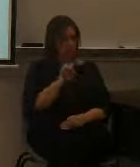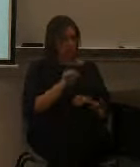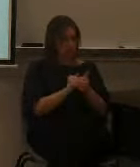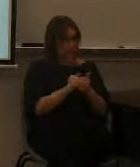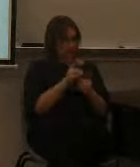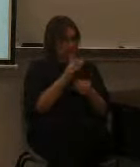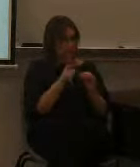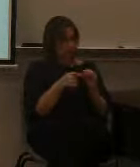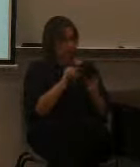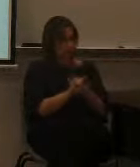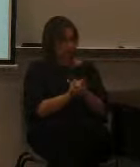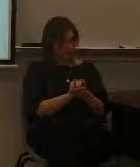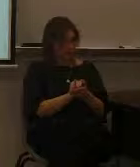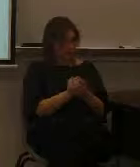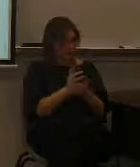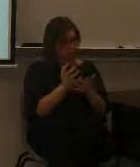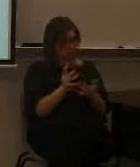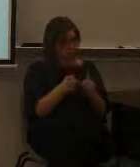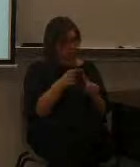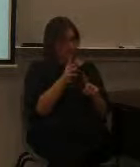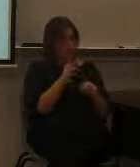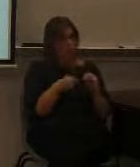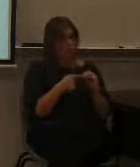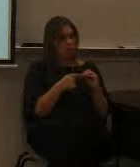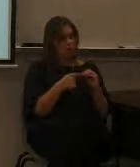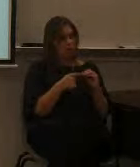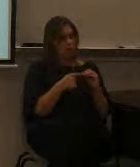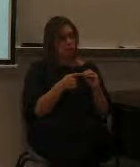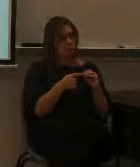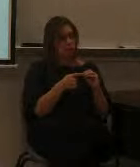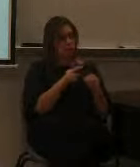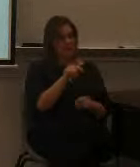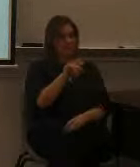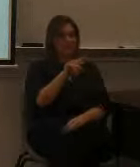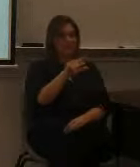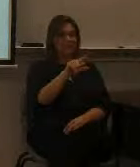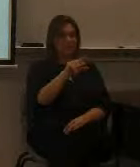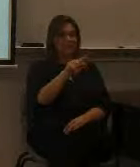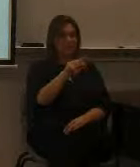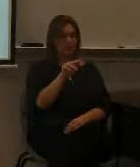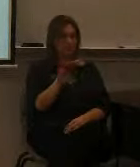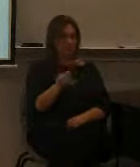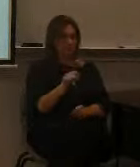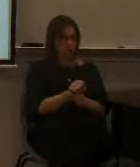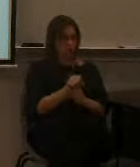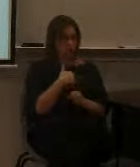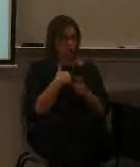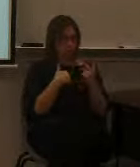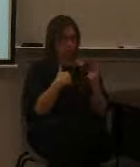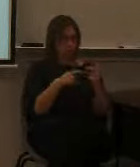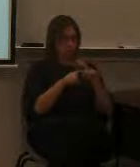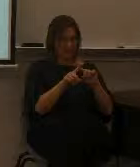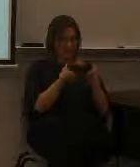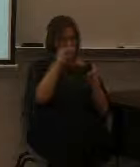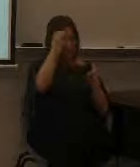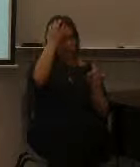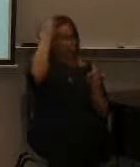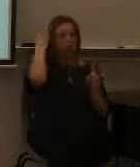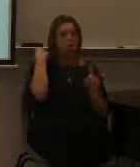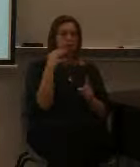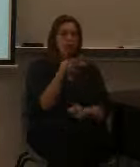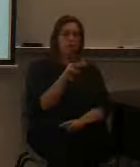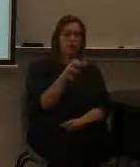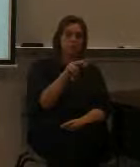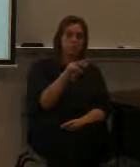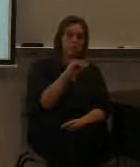competition, we've talked about that explicitly when we talked about Tillman's work, where you have the two different Monod